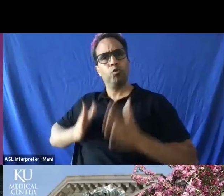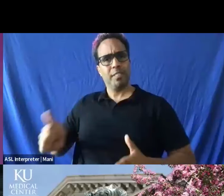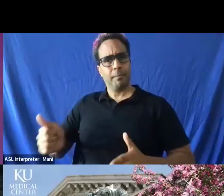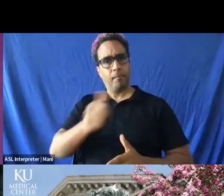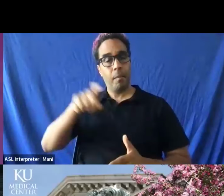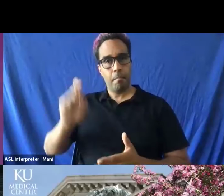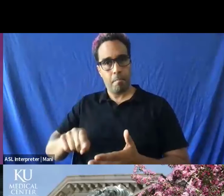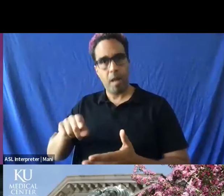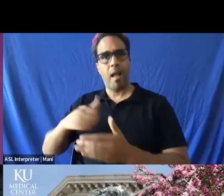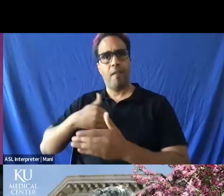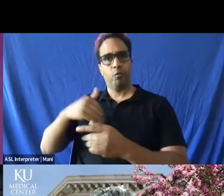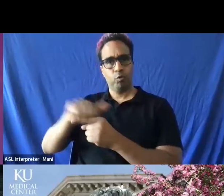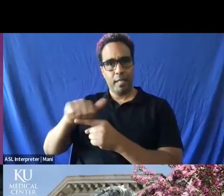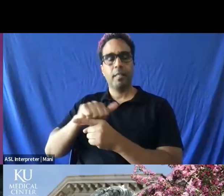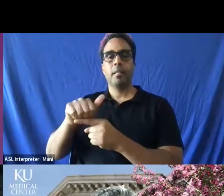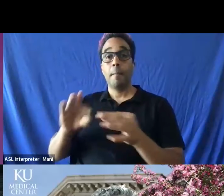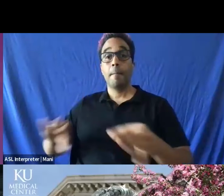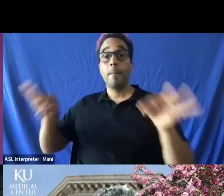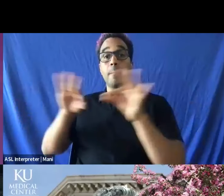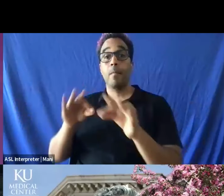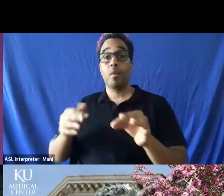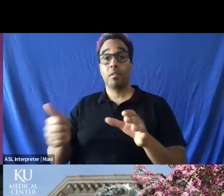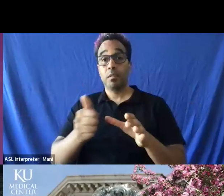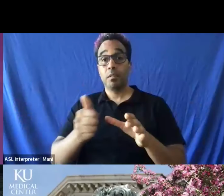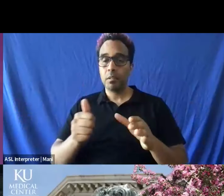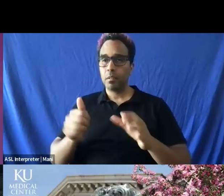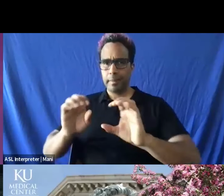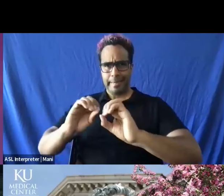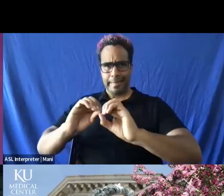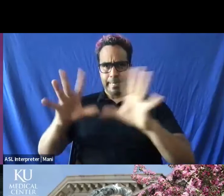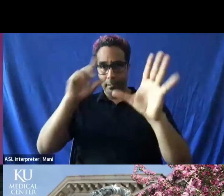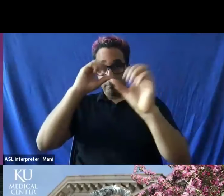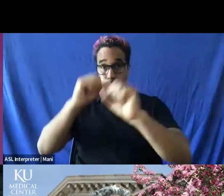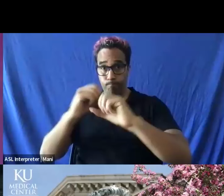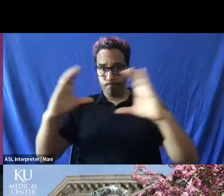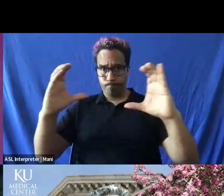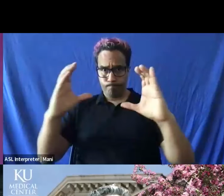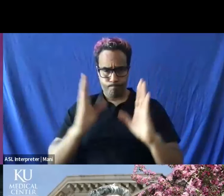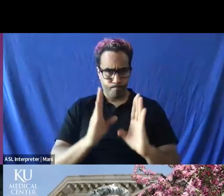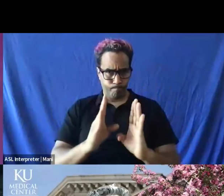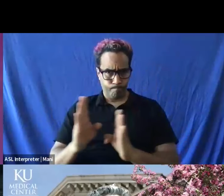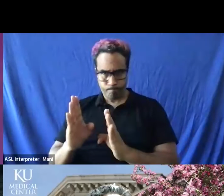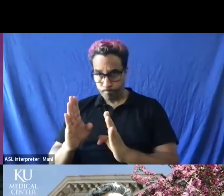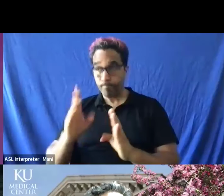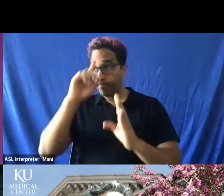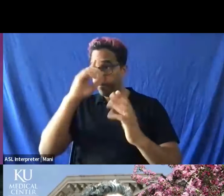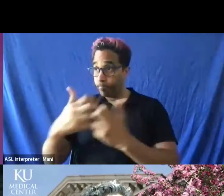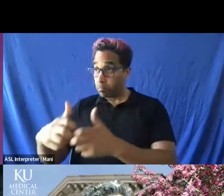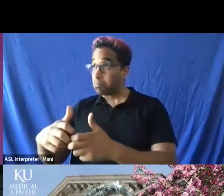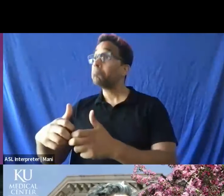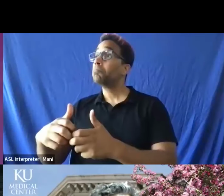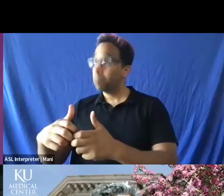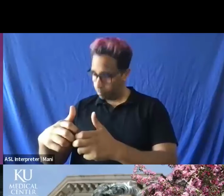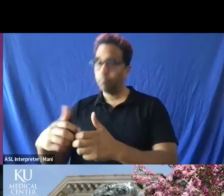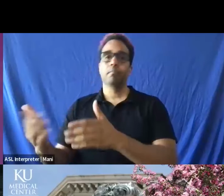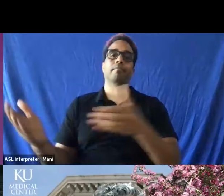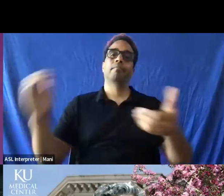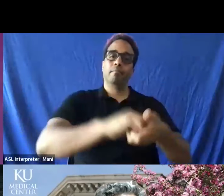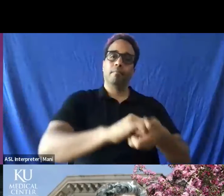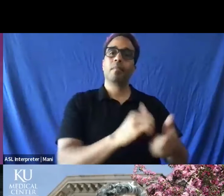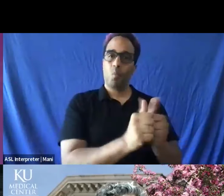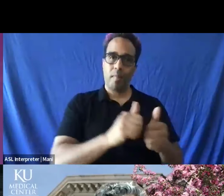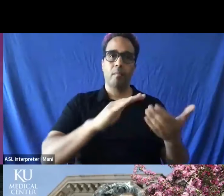important for researchers to get their ducks in a row first, right? We tend to assume we're part of